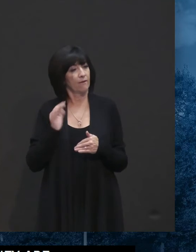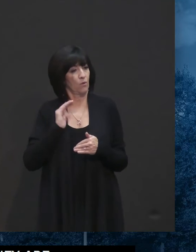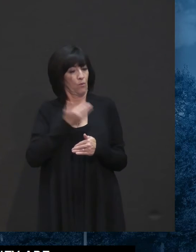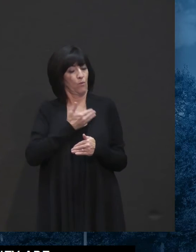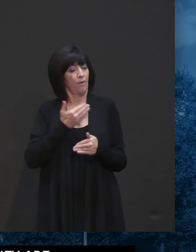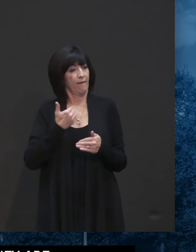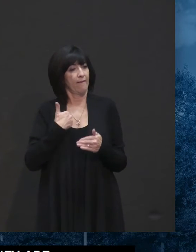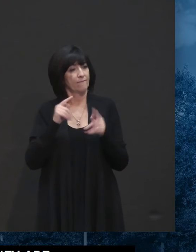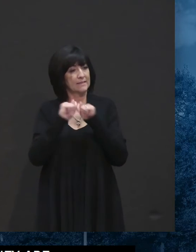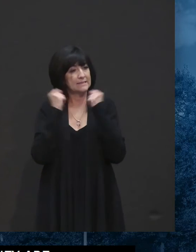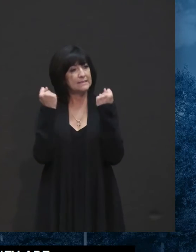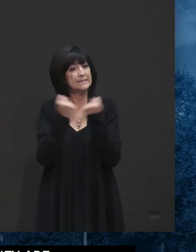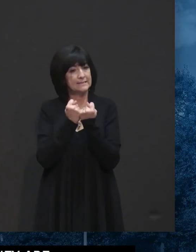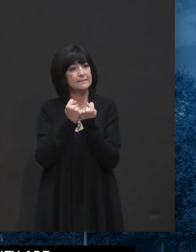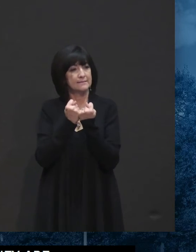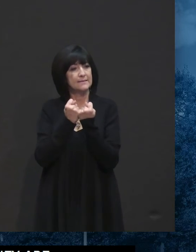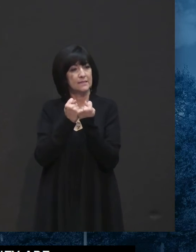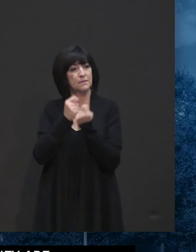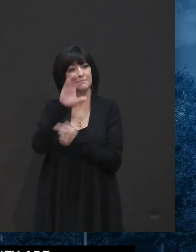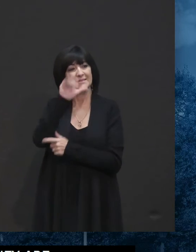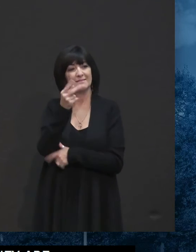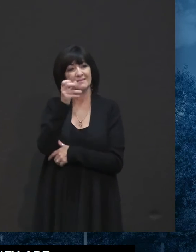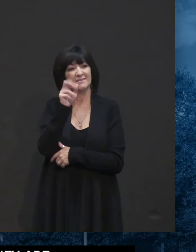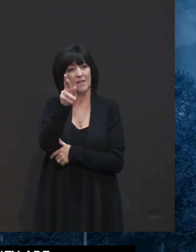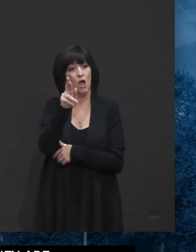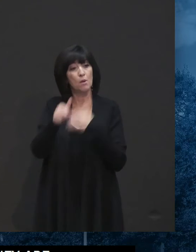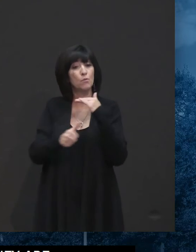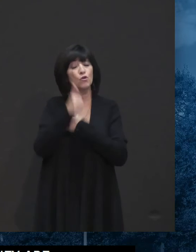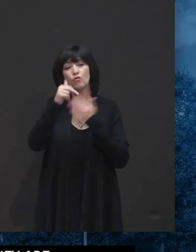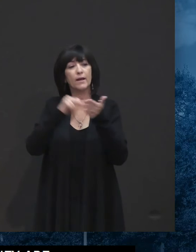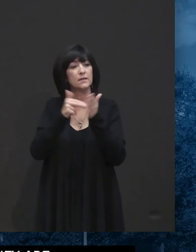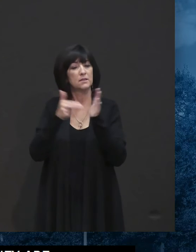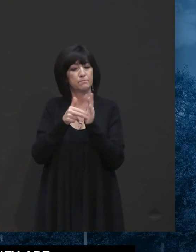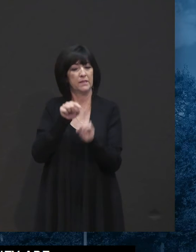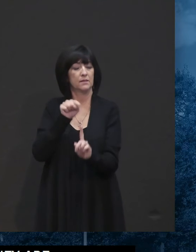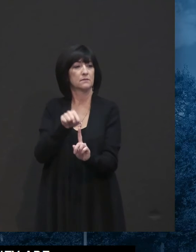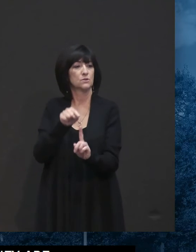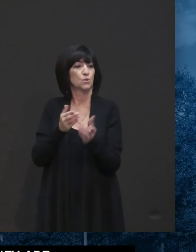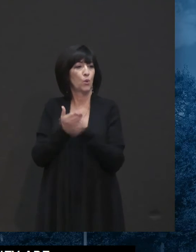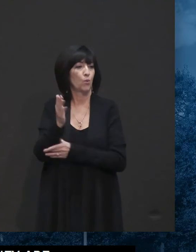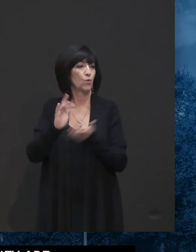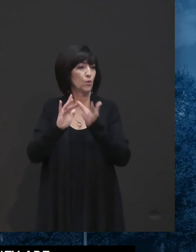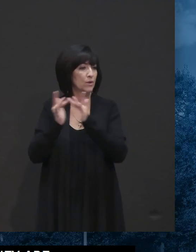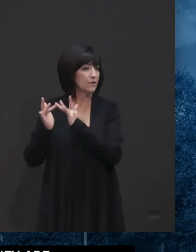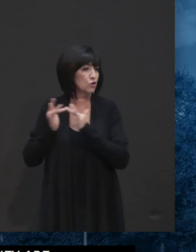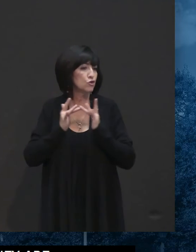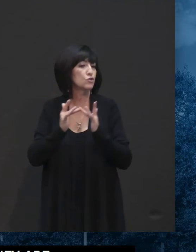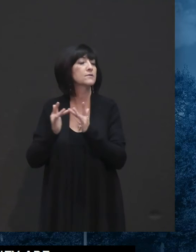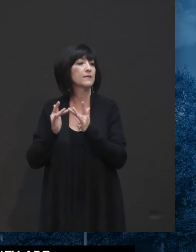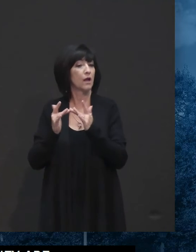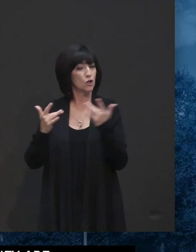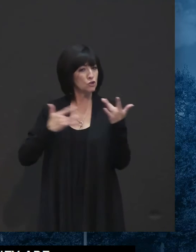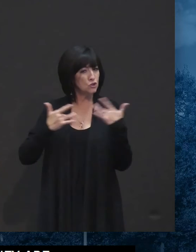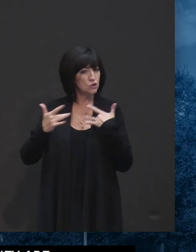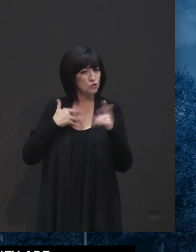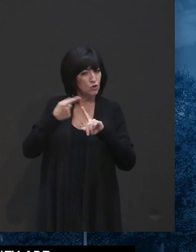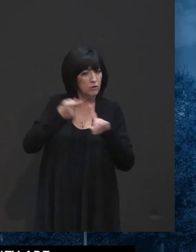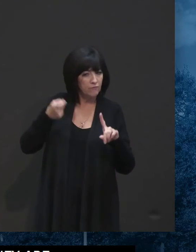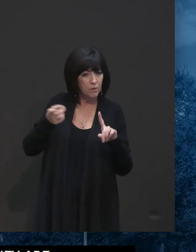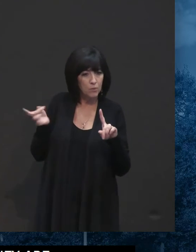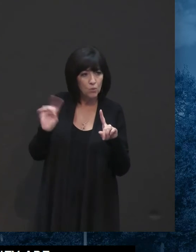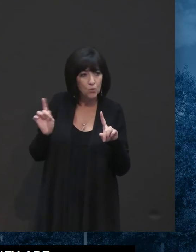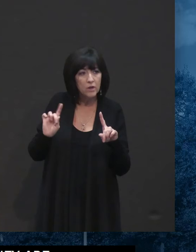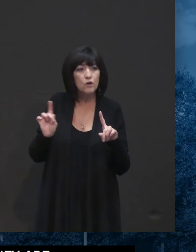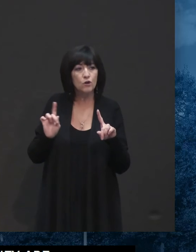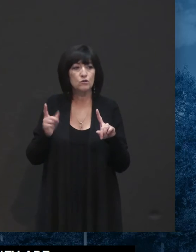threat side of it. So just to reassure voters that the concerns that they have, we understand where they're coming from, and we're trying to